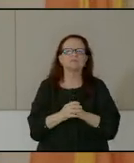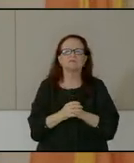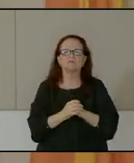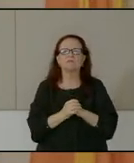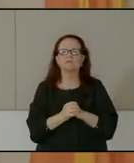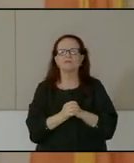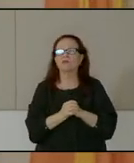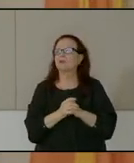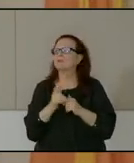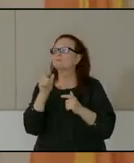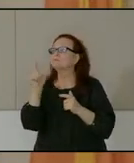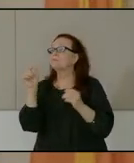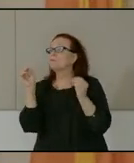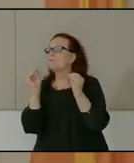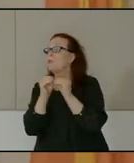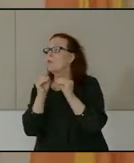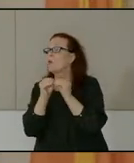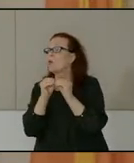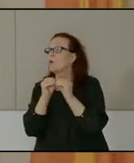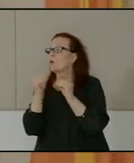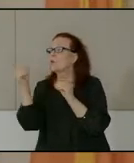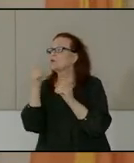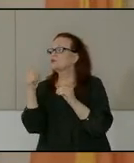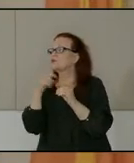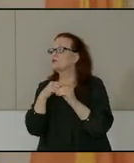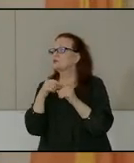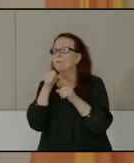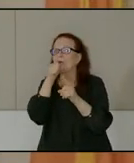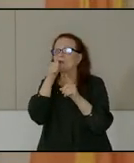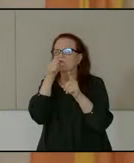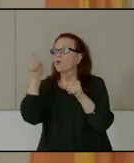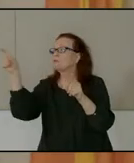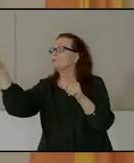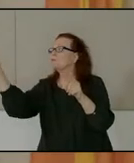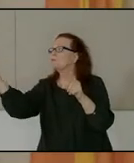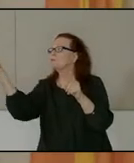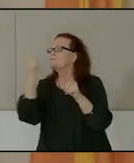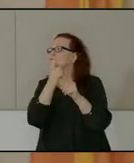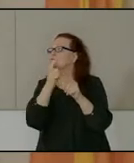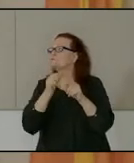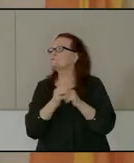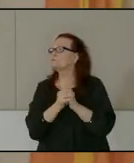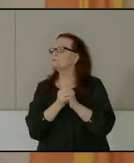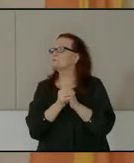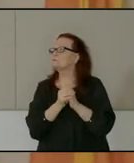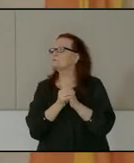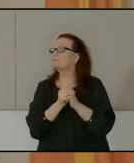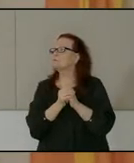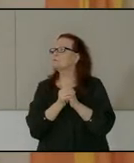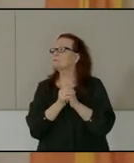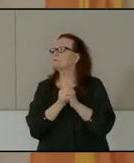If there are any further questions from members of the media, I do have a microphone here. Members of the media?